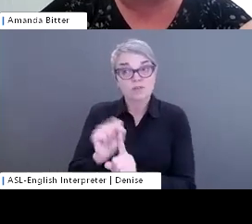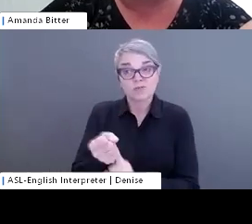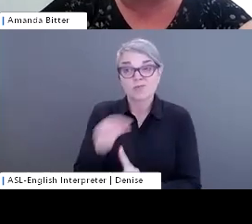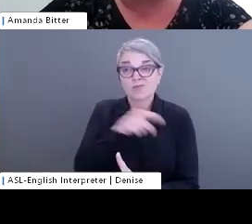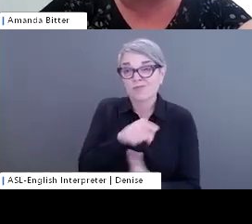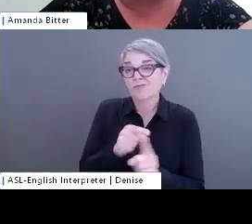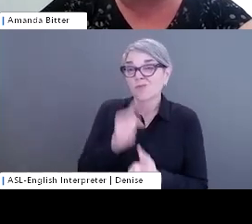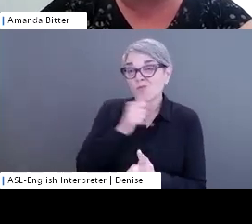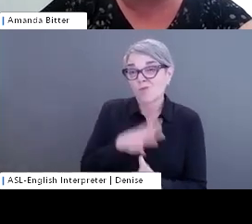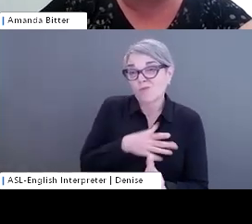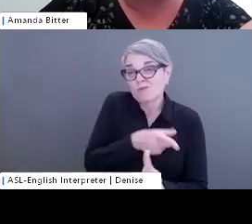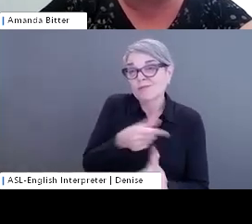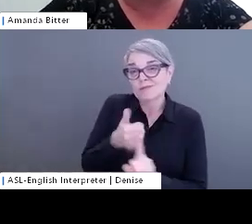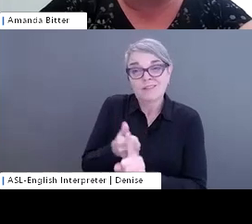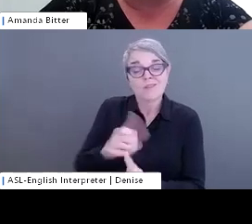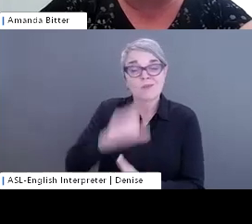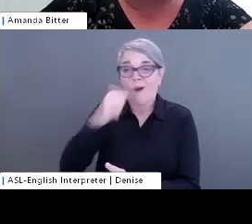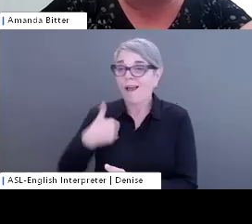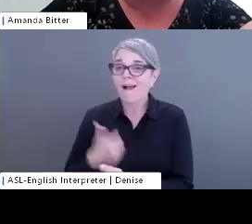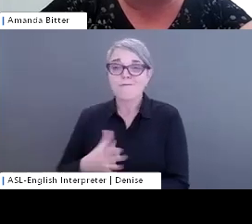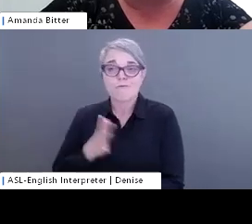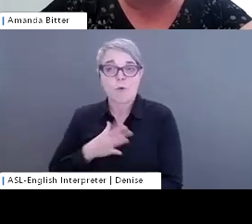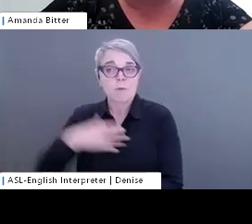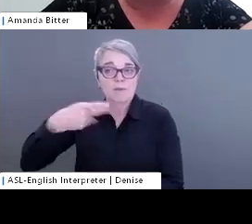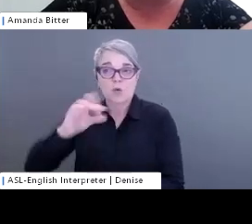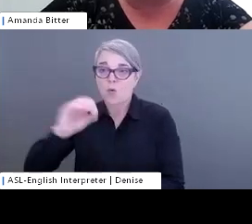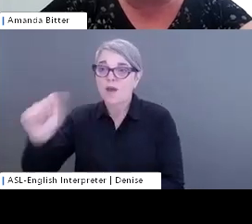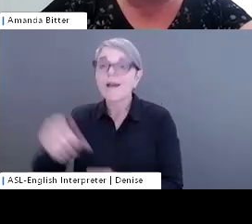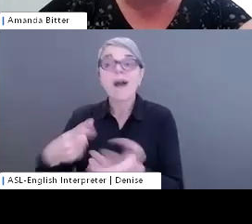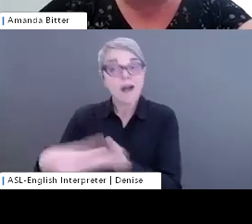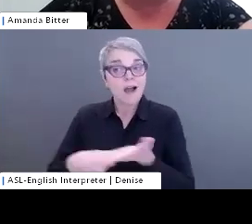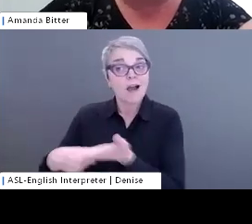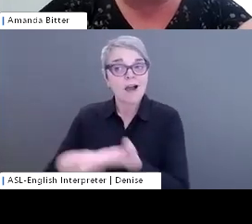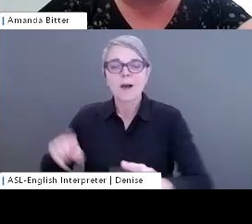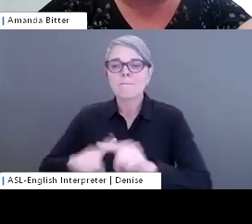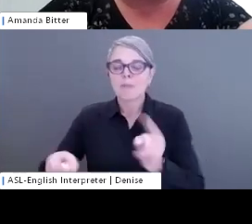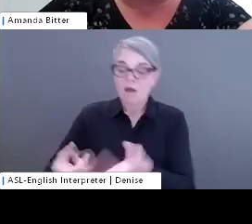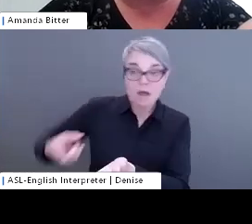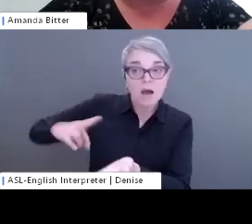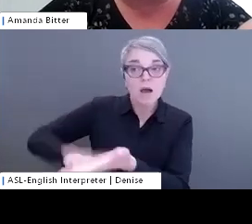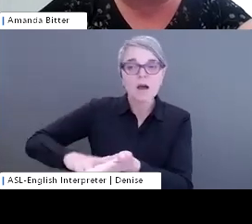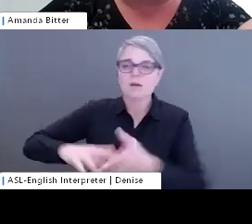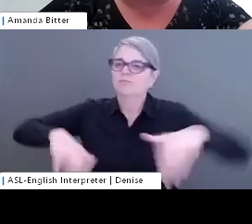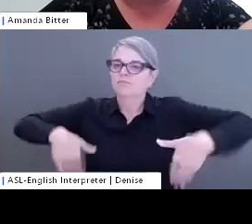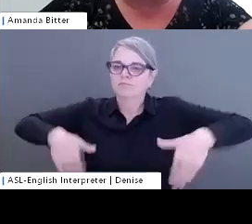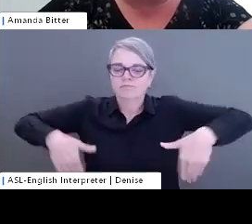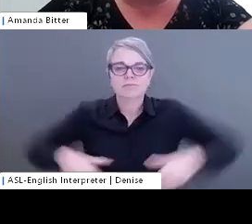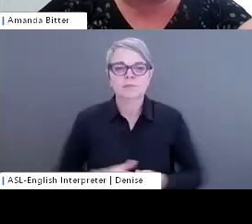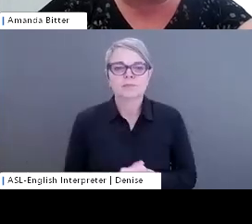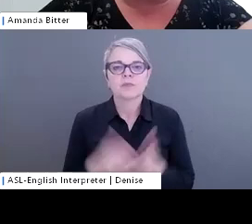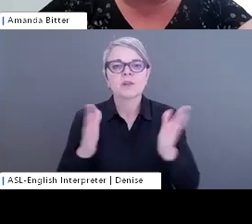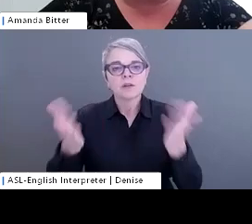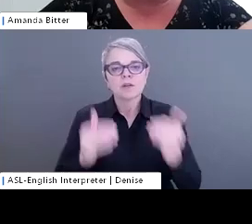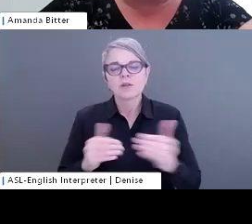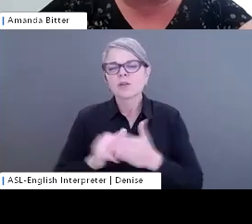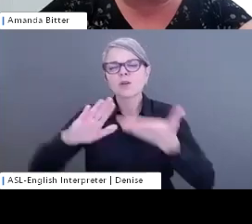of attorney. It was just verbally discussed. So it's not quite the same thing. So barriers at the community level.